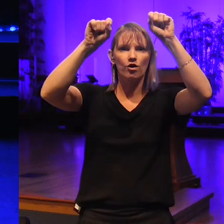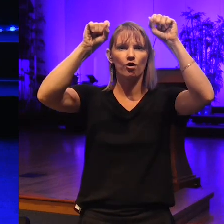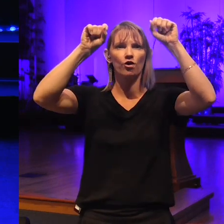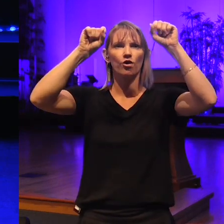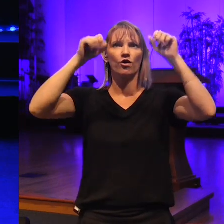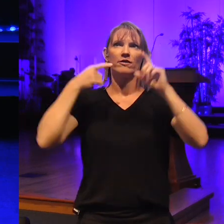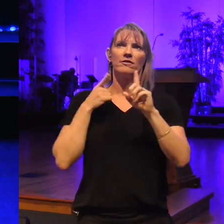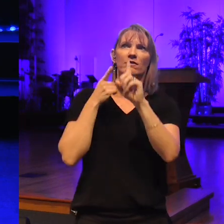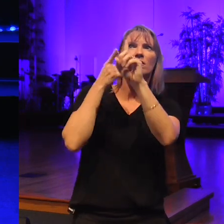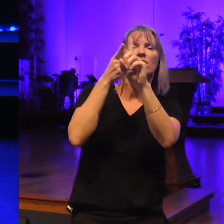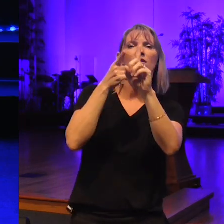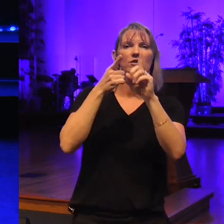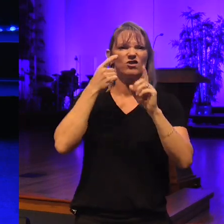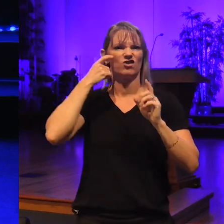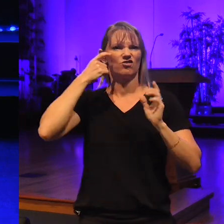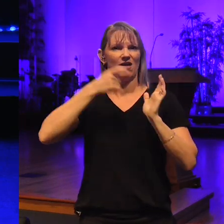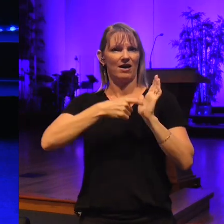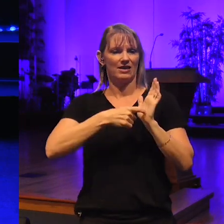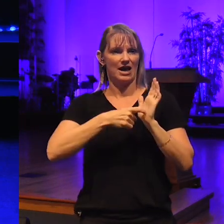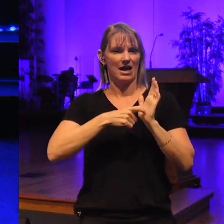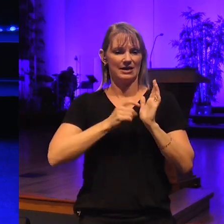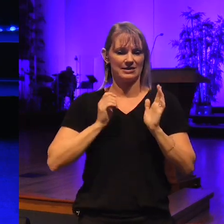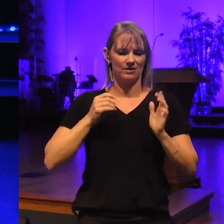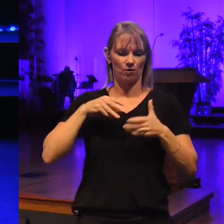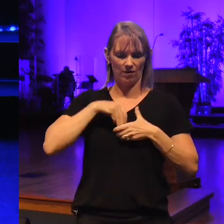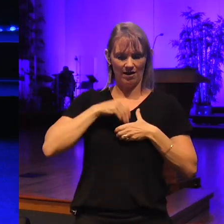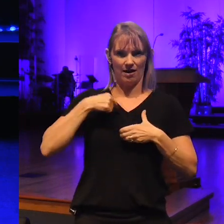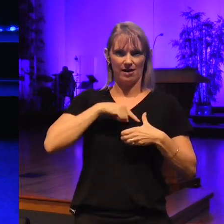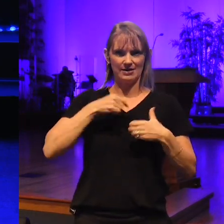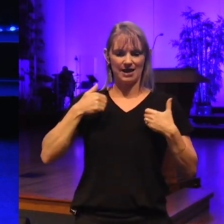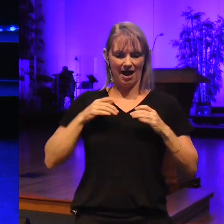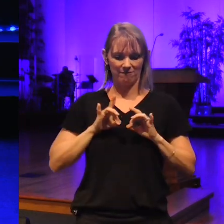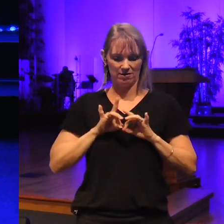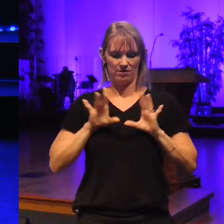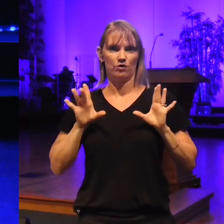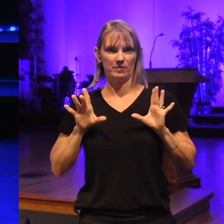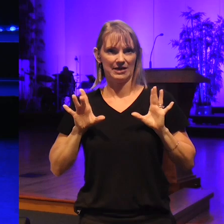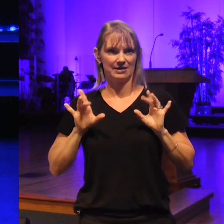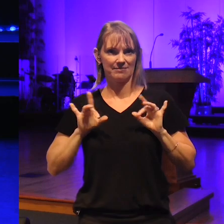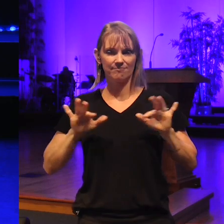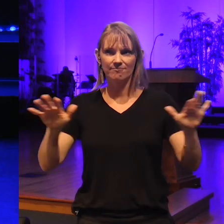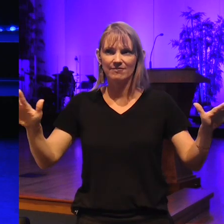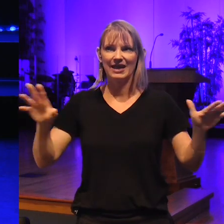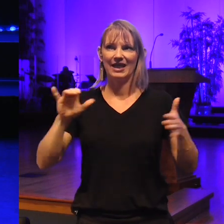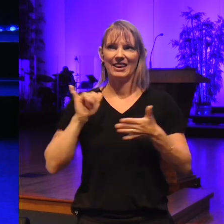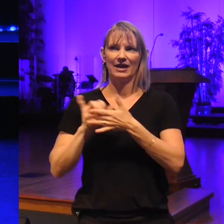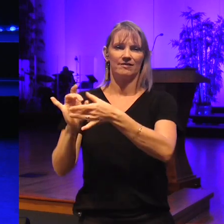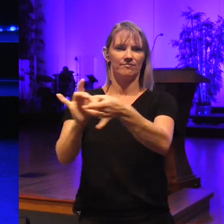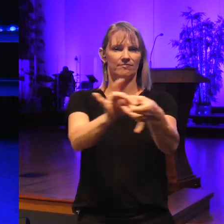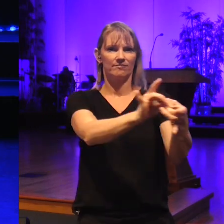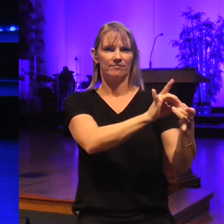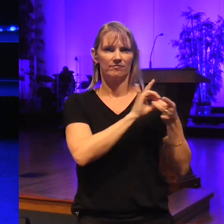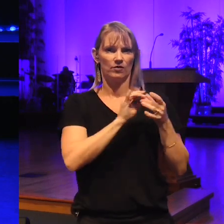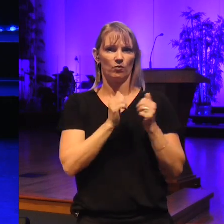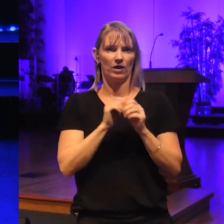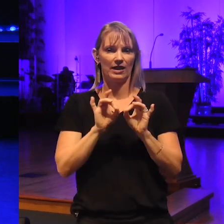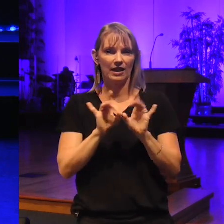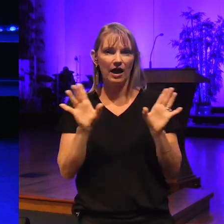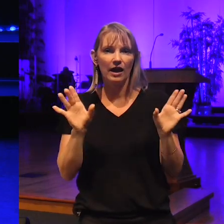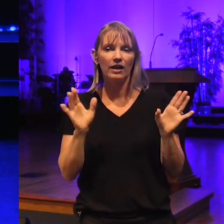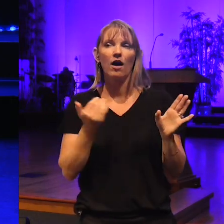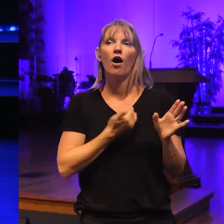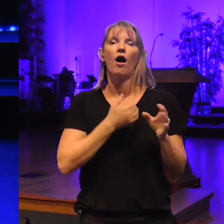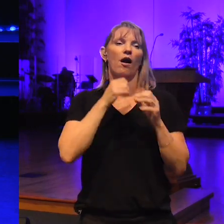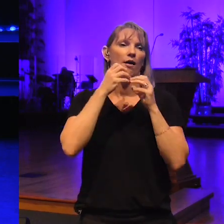to realize the luminous light of our being. It is a communion with light. And